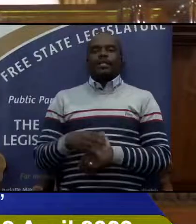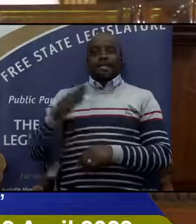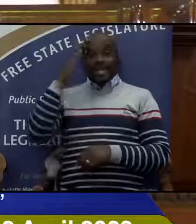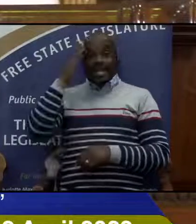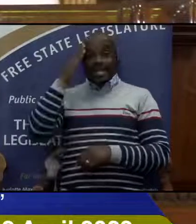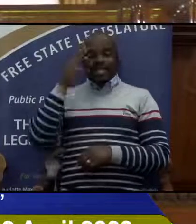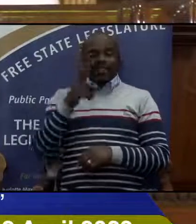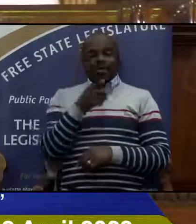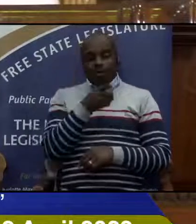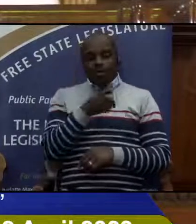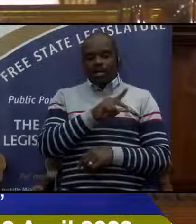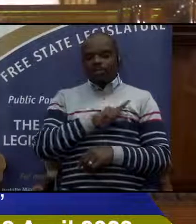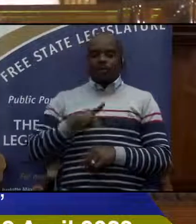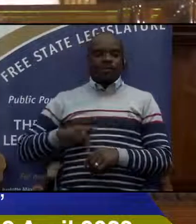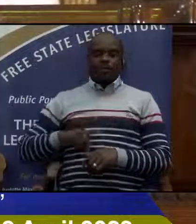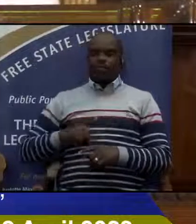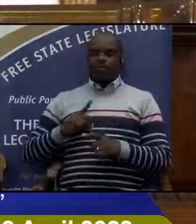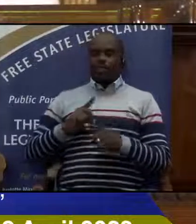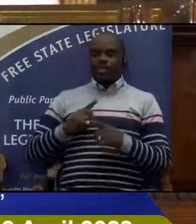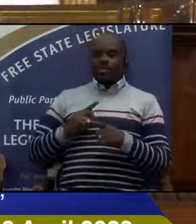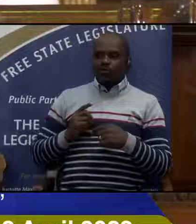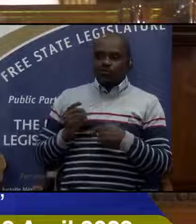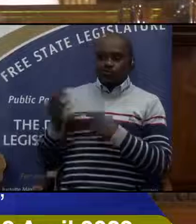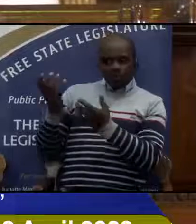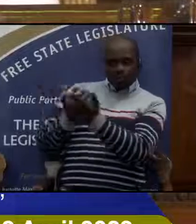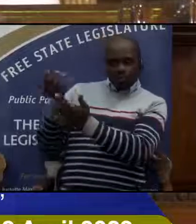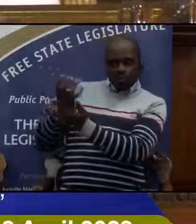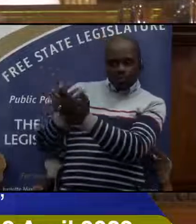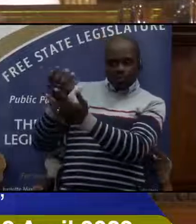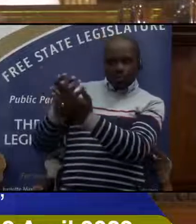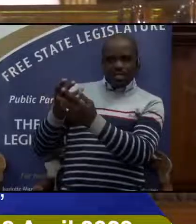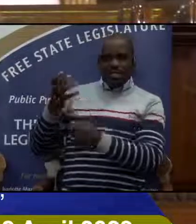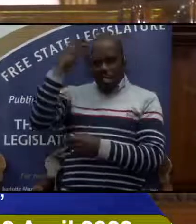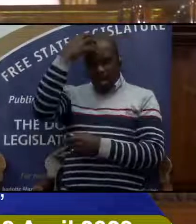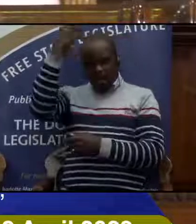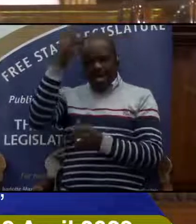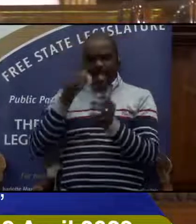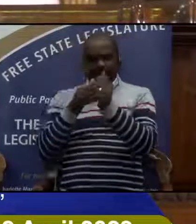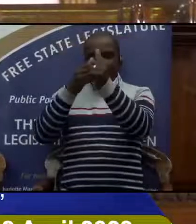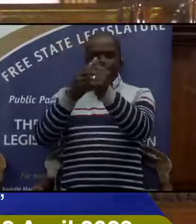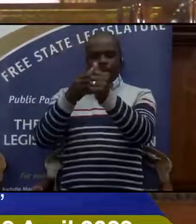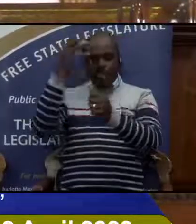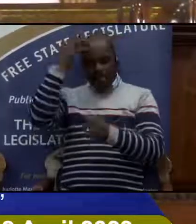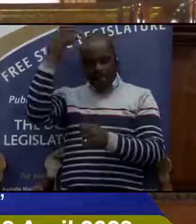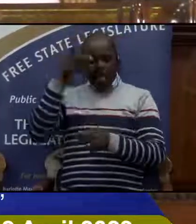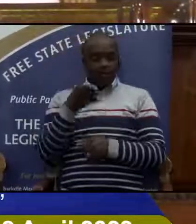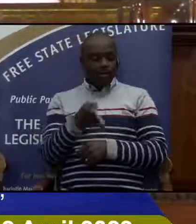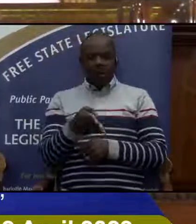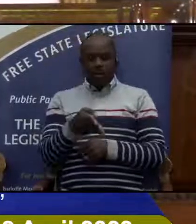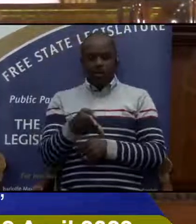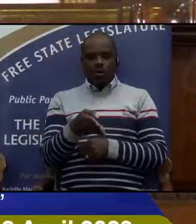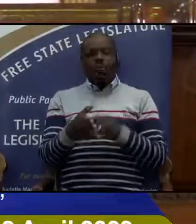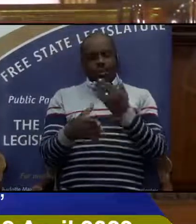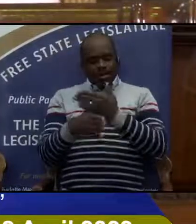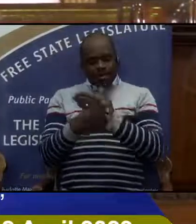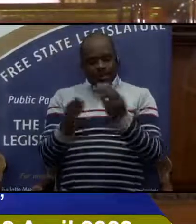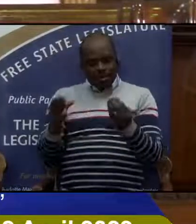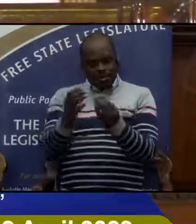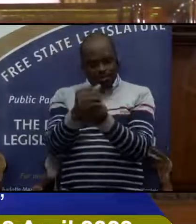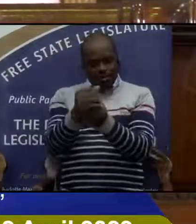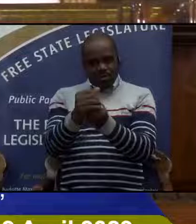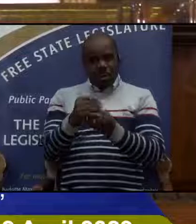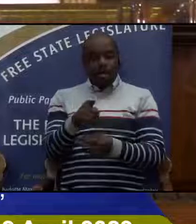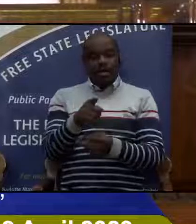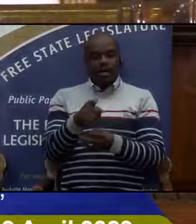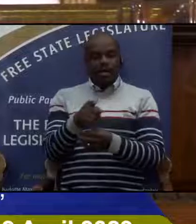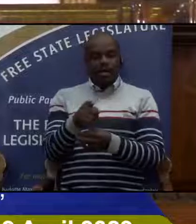royal houses and the traditional leaders to involve them in the gender-based violence programs, looking at the traditional